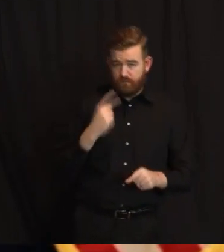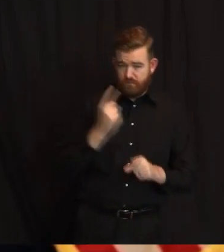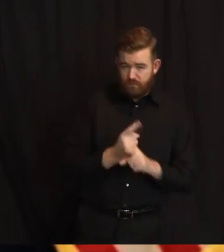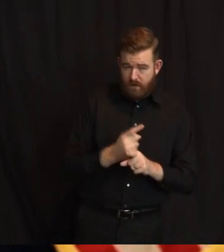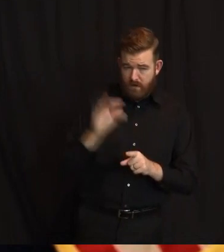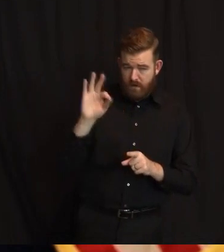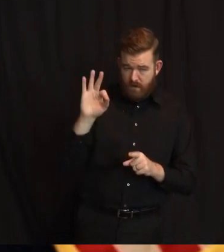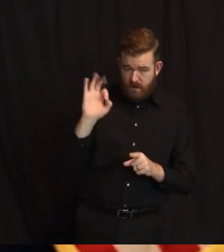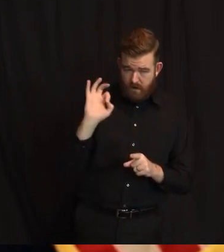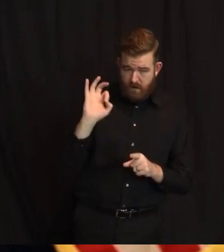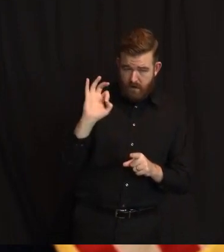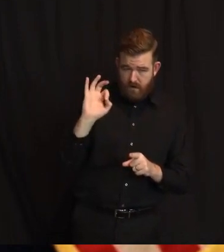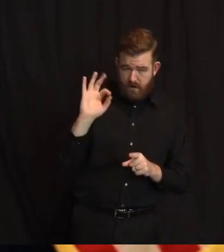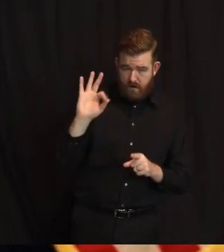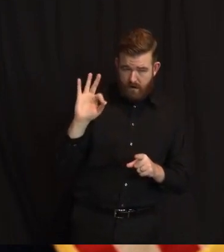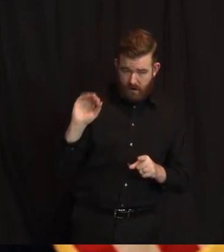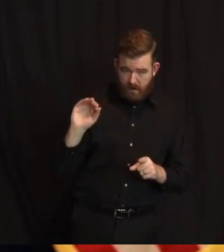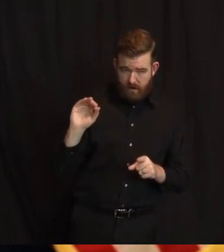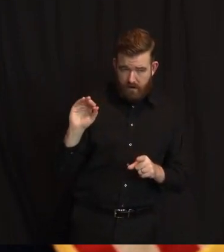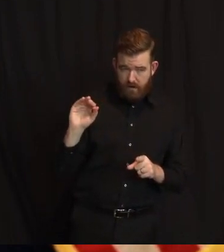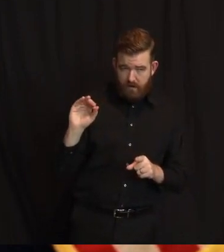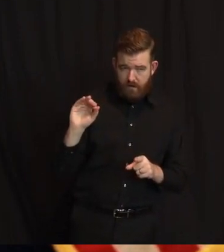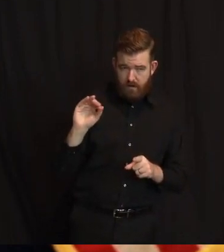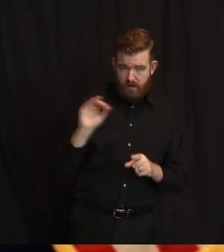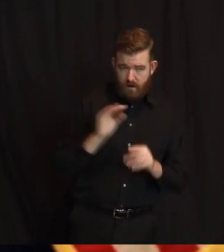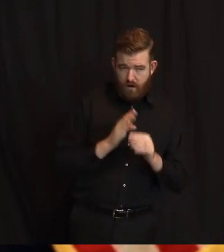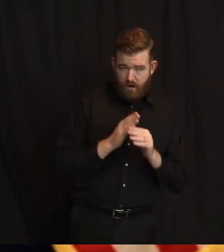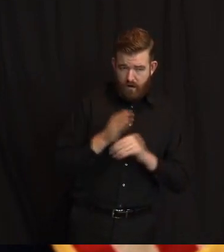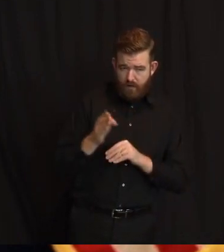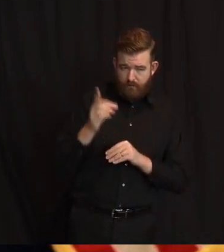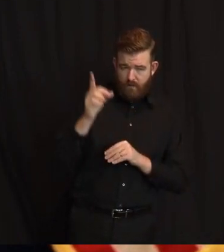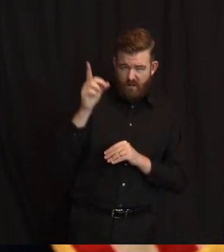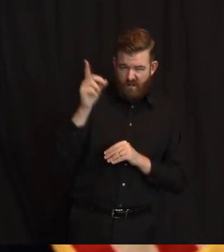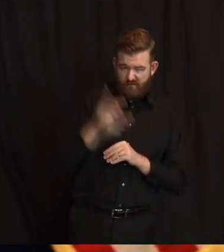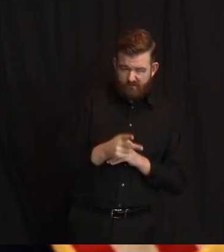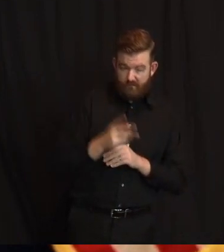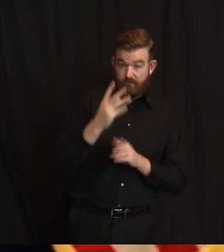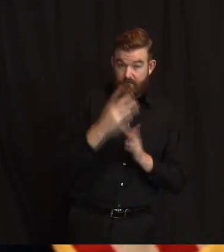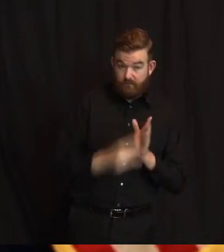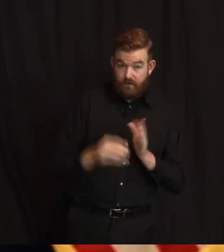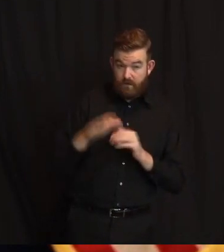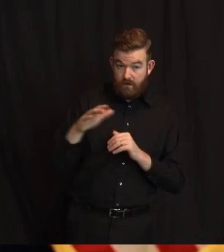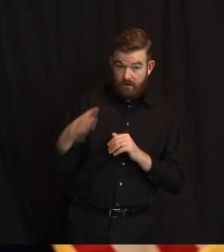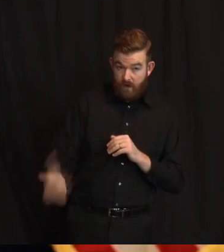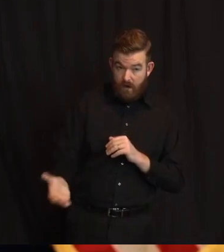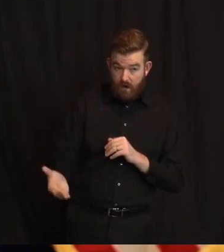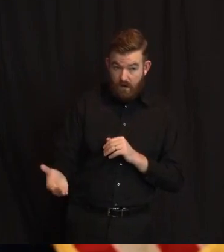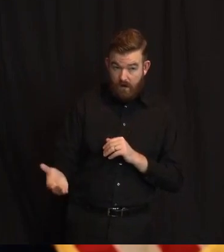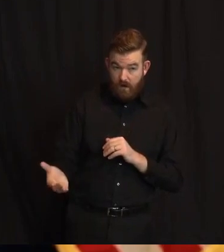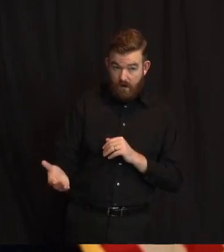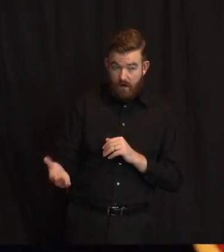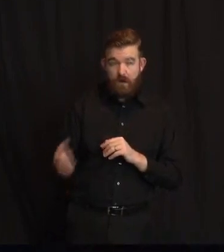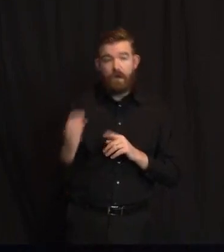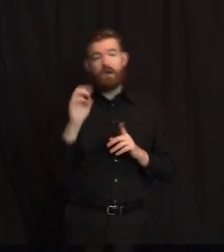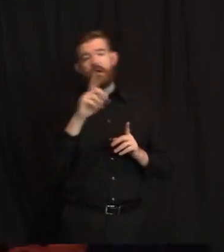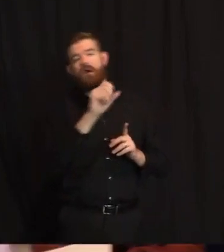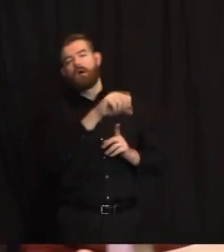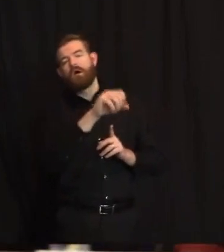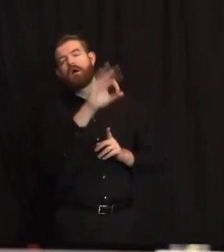I am having... Just over half? Yeah, 923 actually, which have known